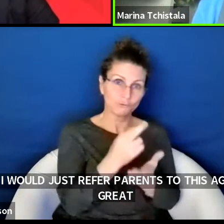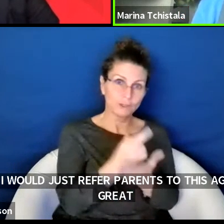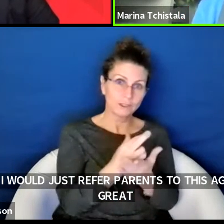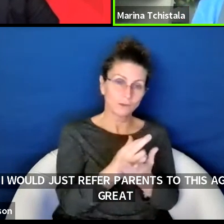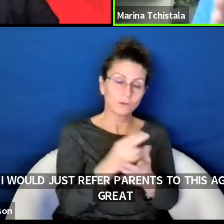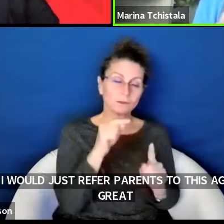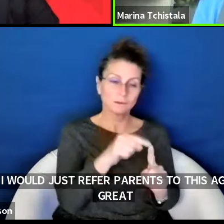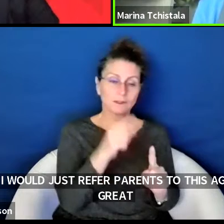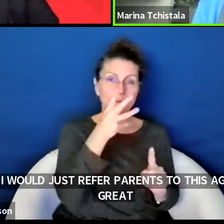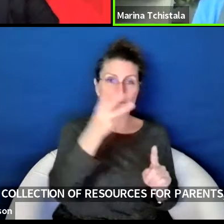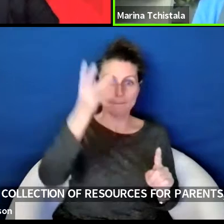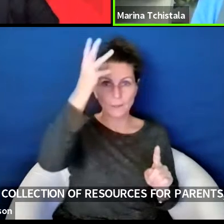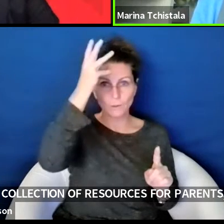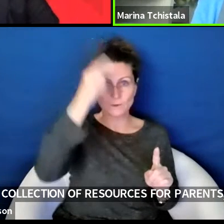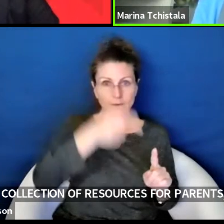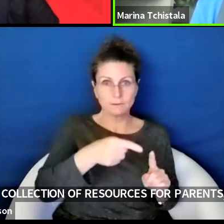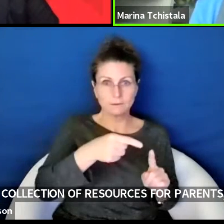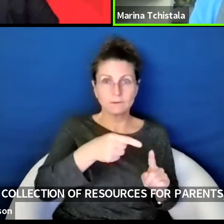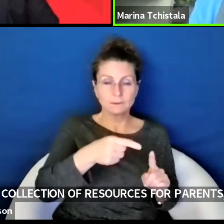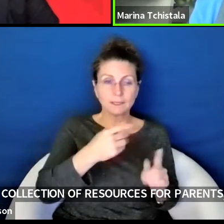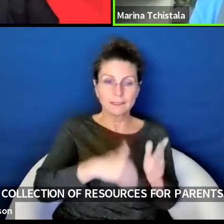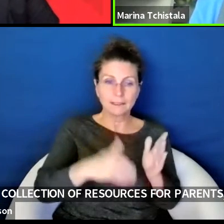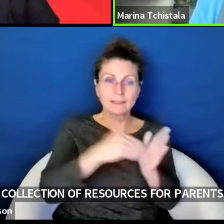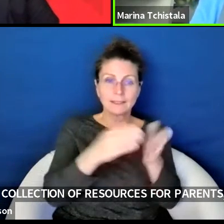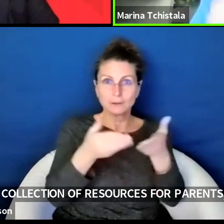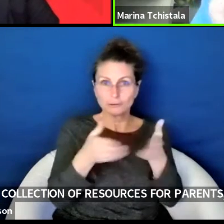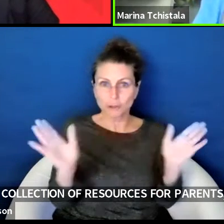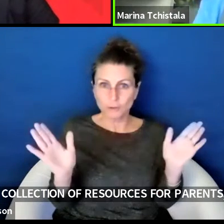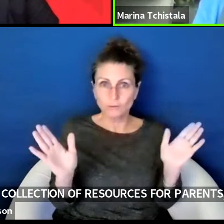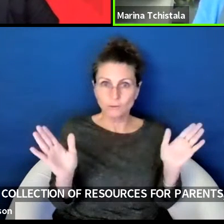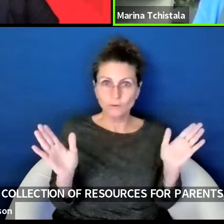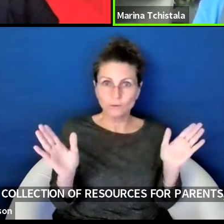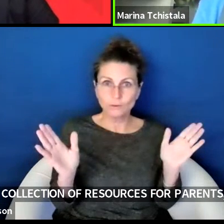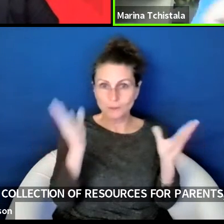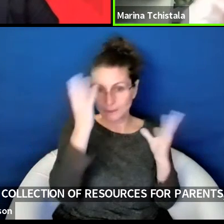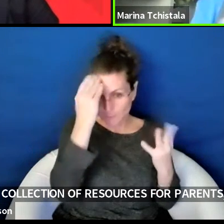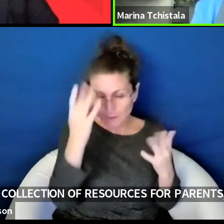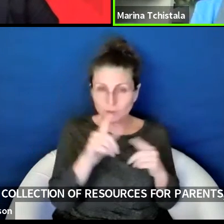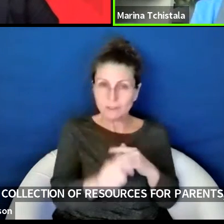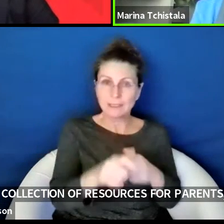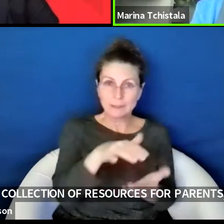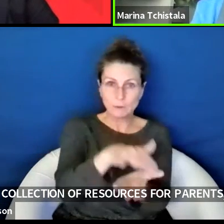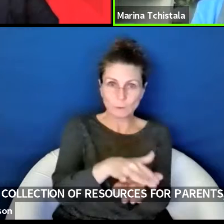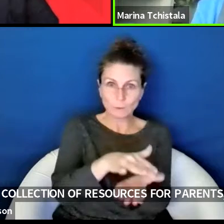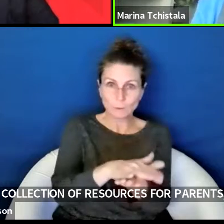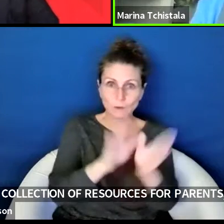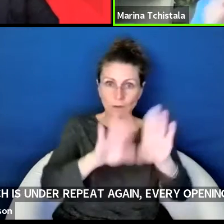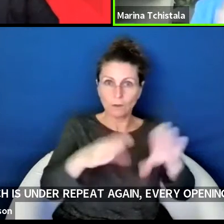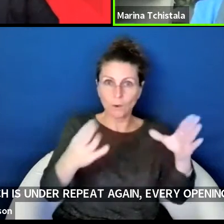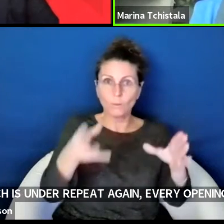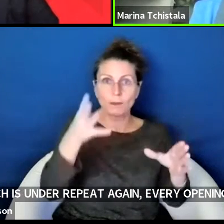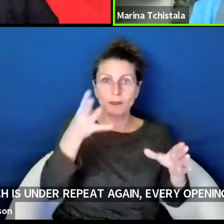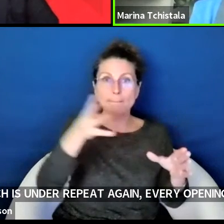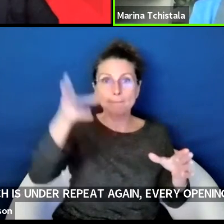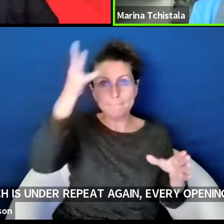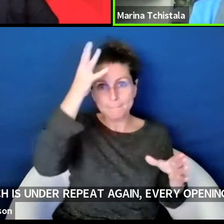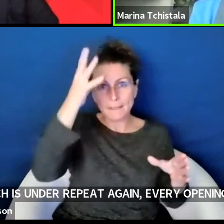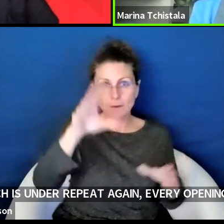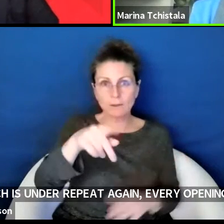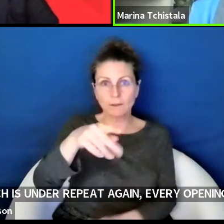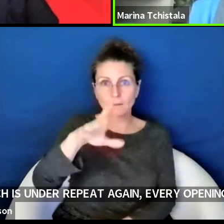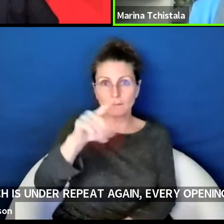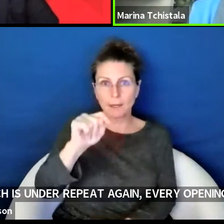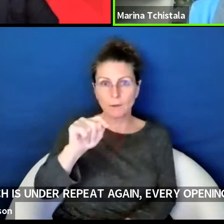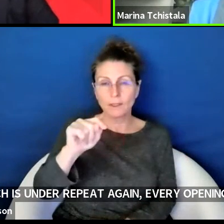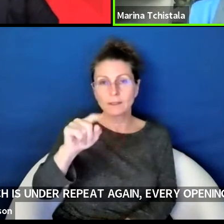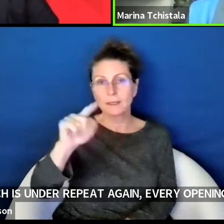again, reopening for general public, click schools, open the parents tab, great collection of resources.